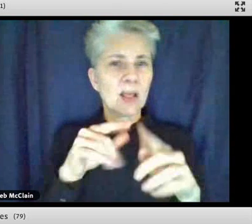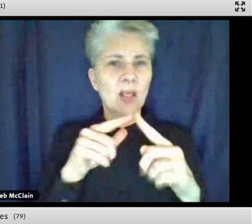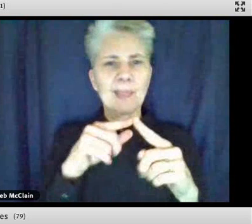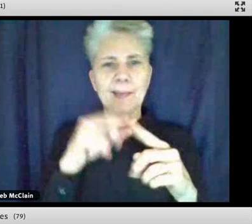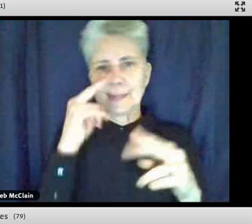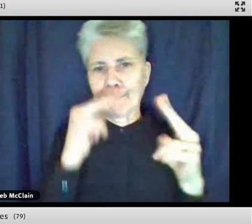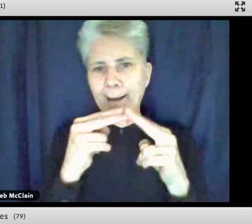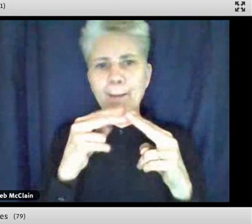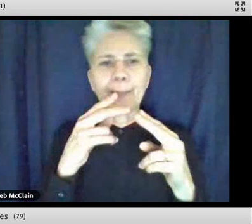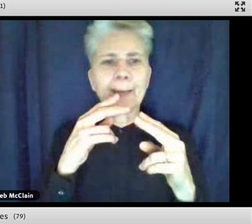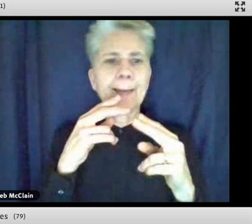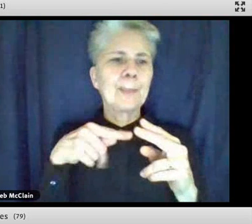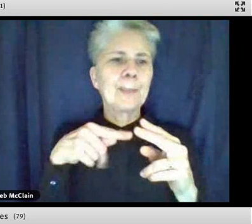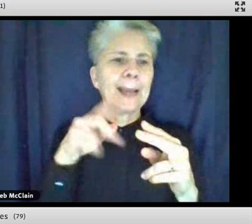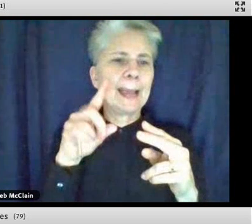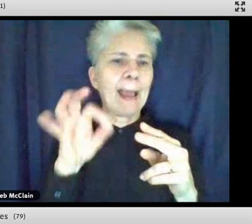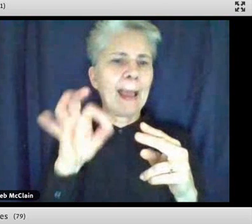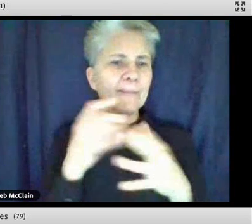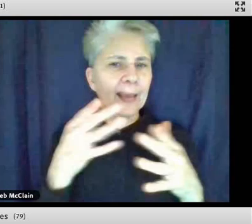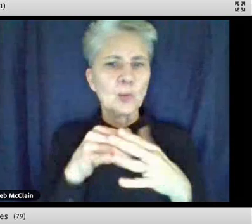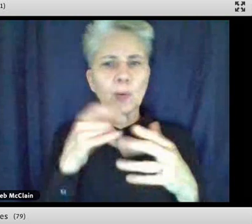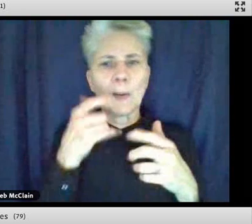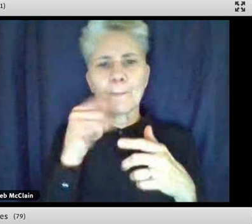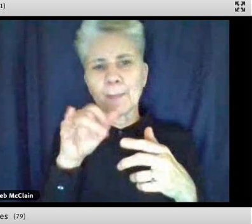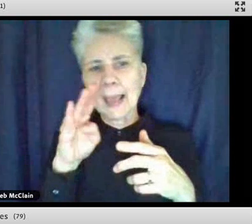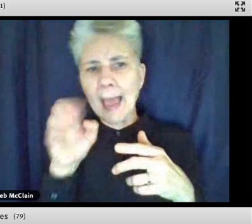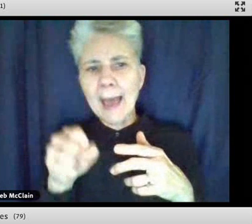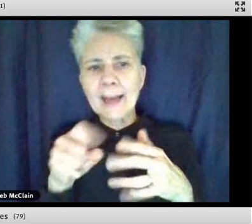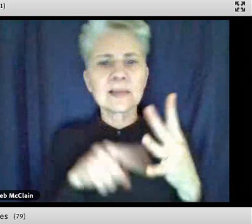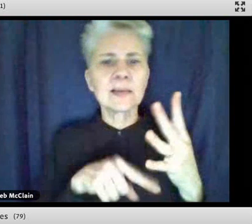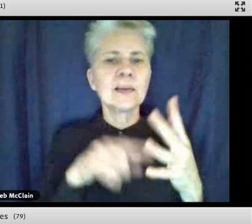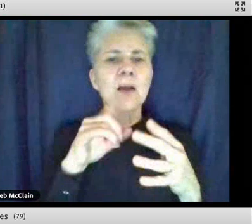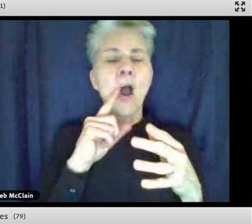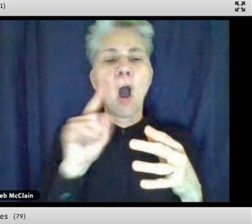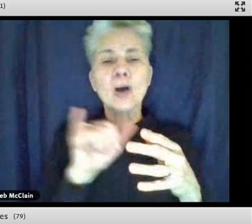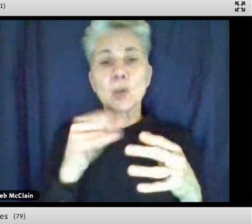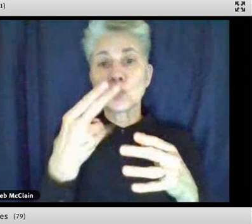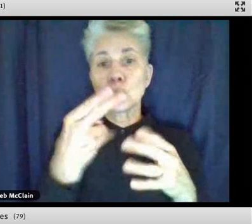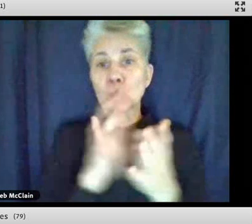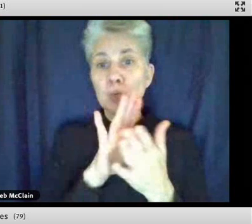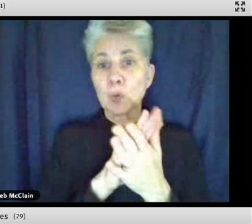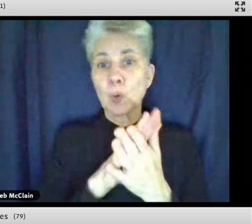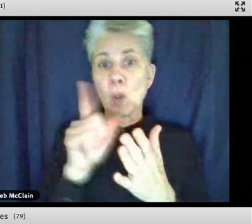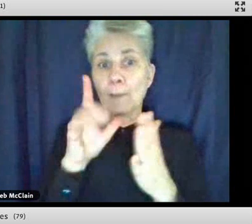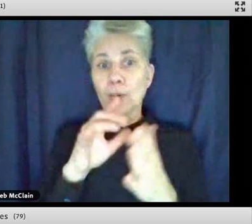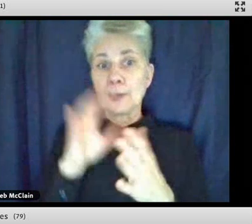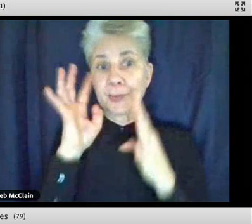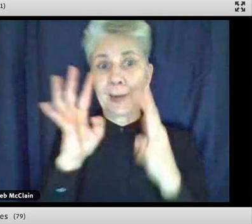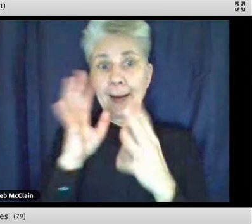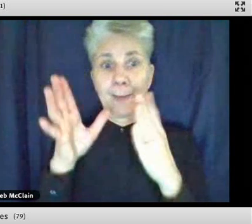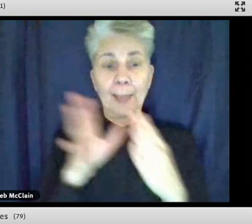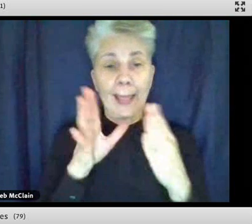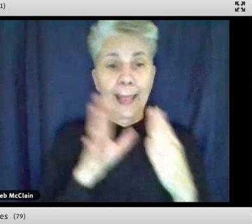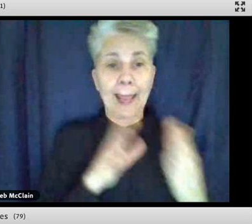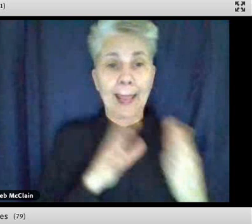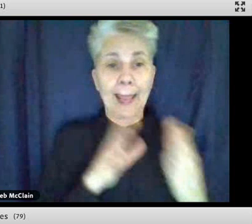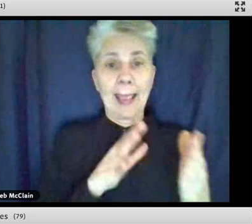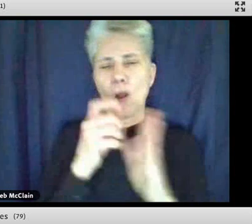there's a PBS thing that you can look at. Also, two school librarians created a plan, and this is an article on